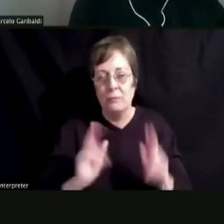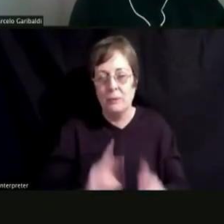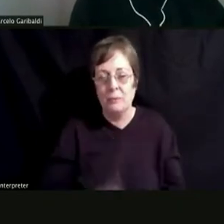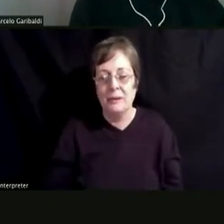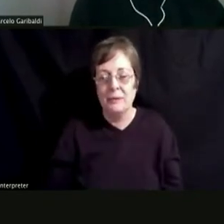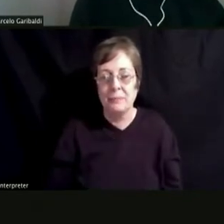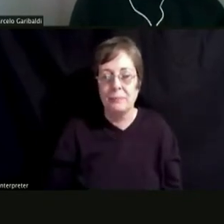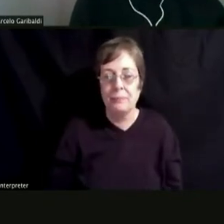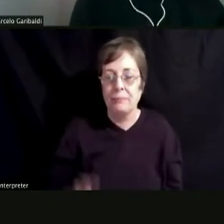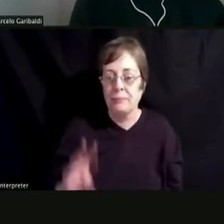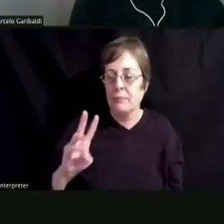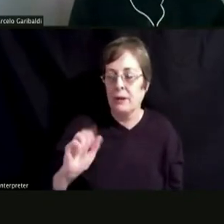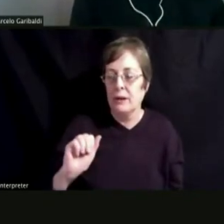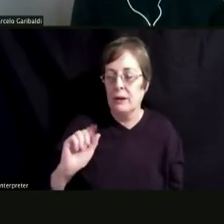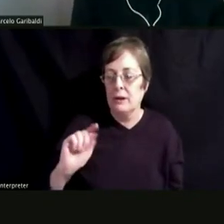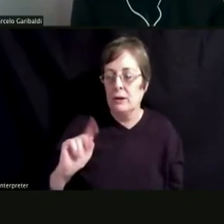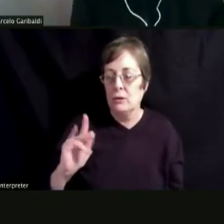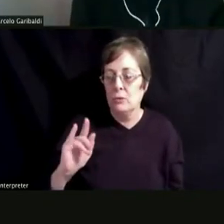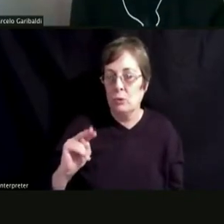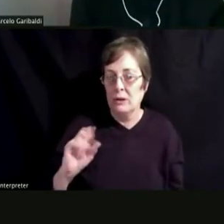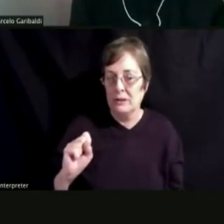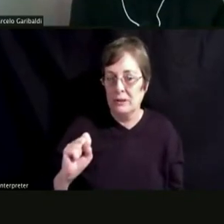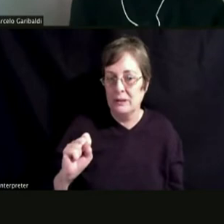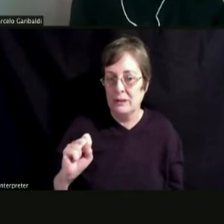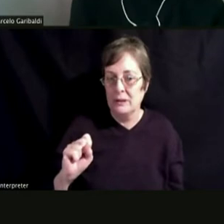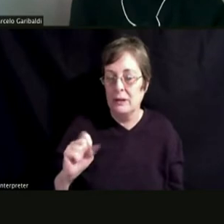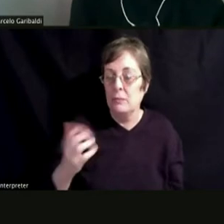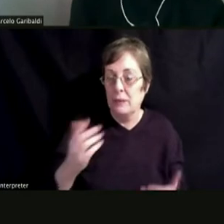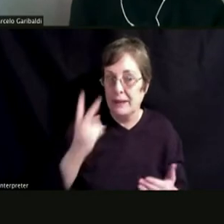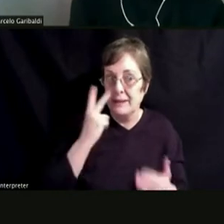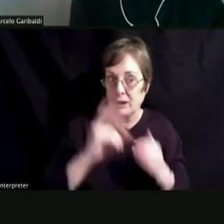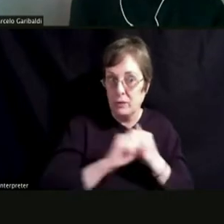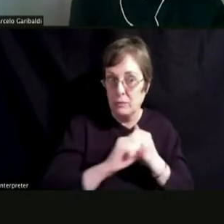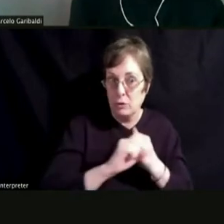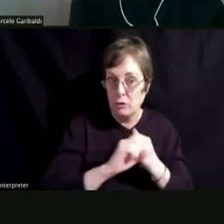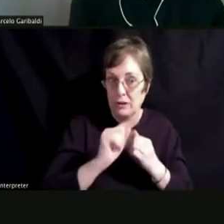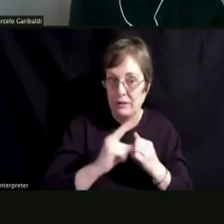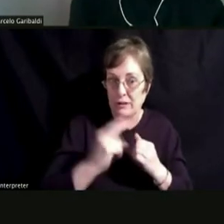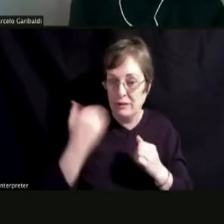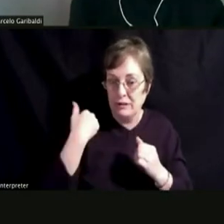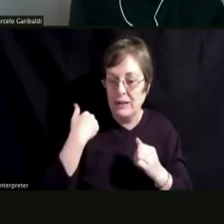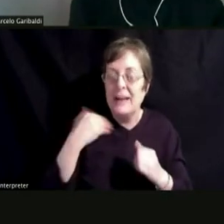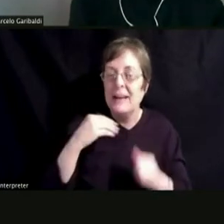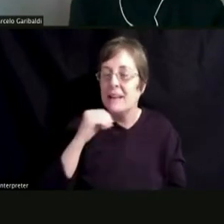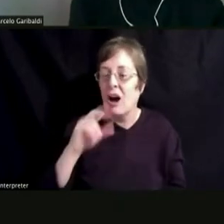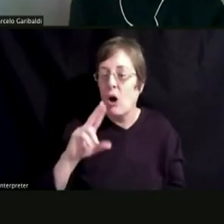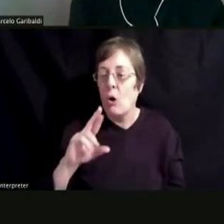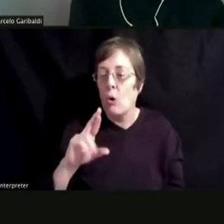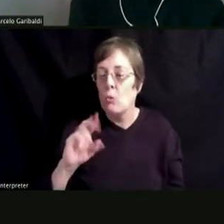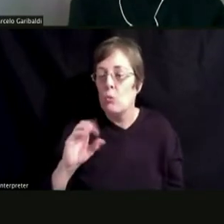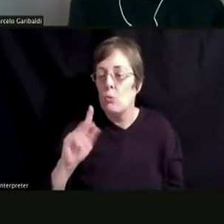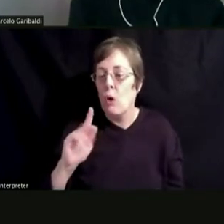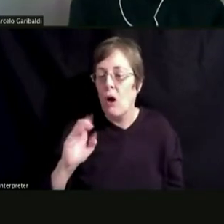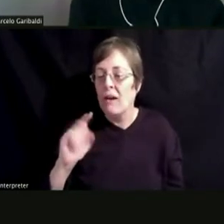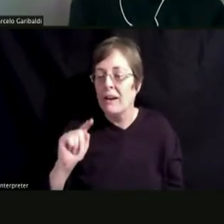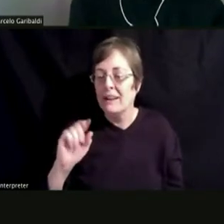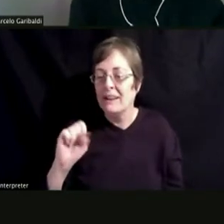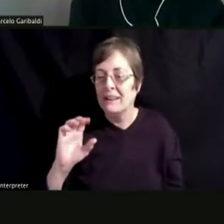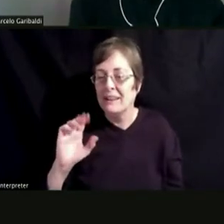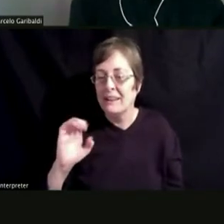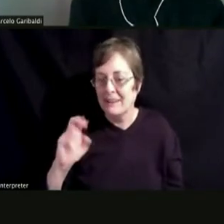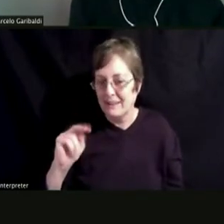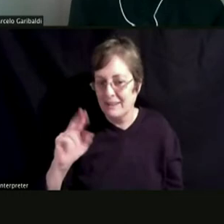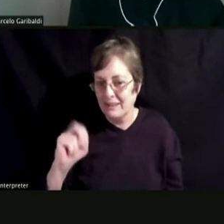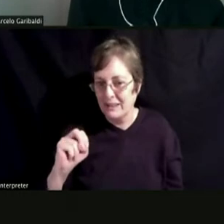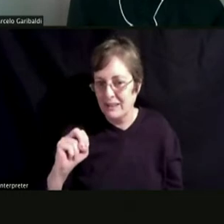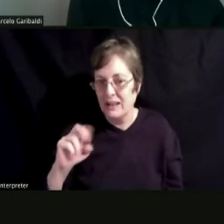You may have seen a commercial a while ago where it says it's not rocket science and it's done by pharma, one of the trade associations in our industry. But